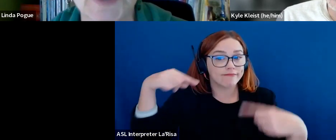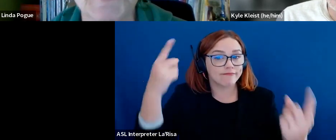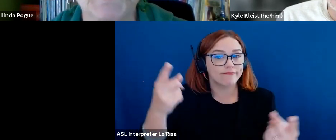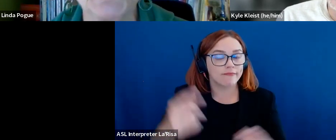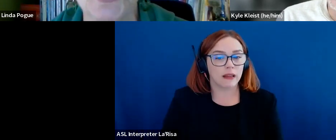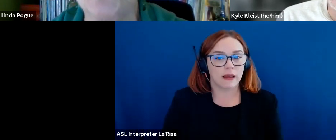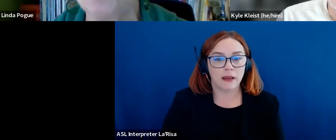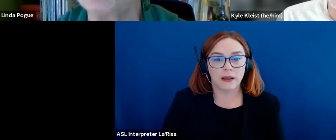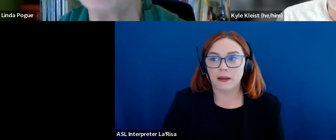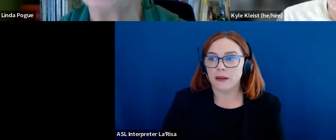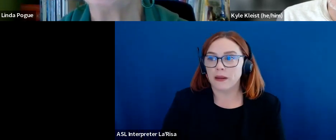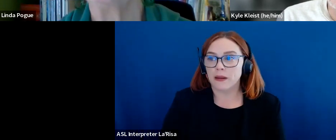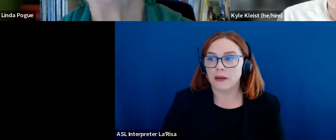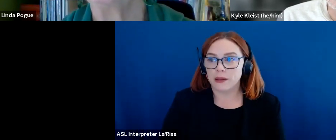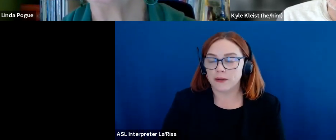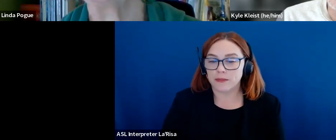Anything you'd like people to know?